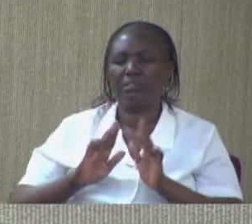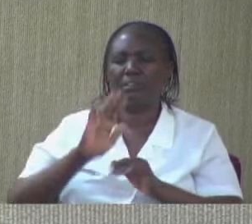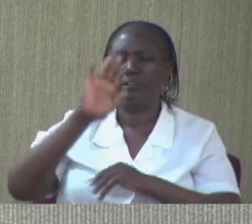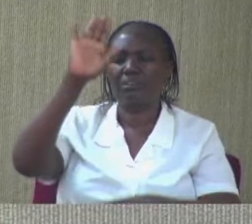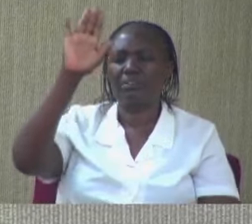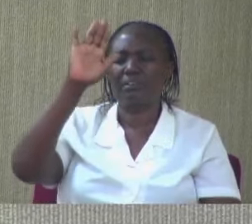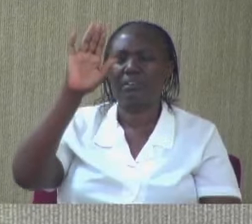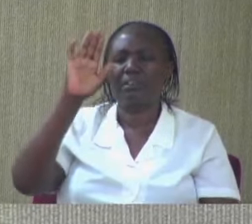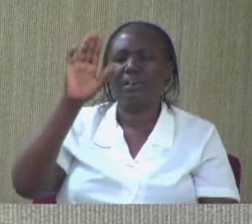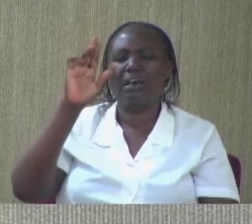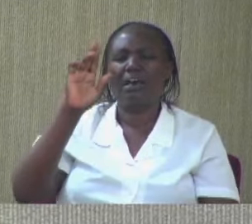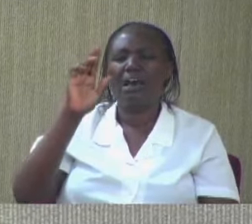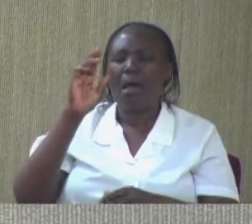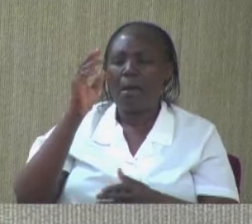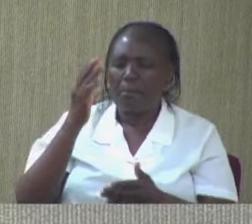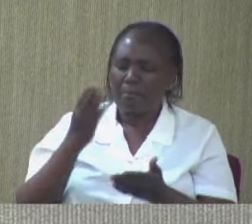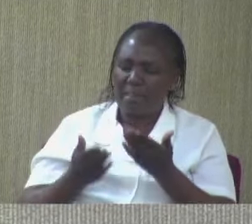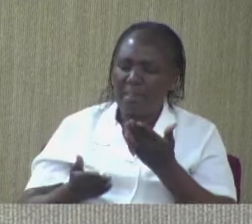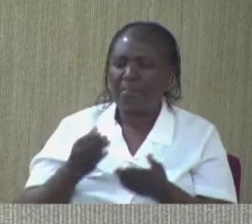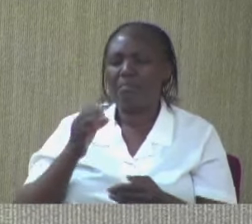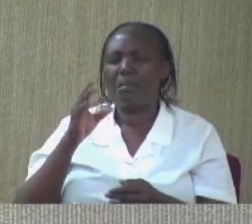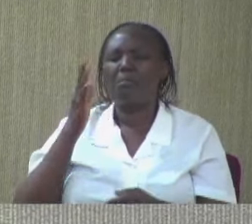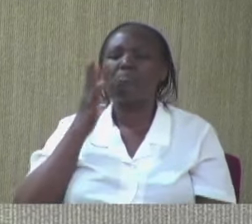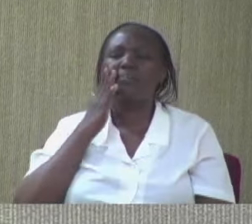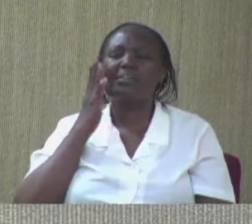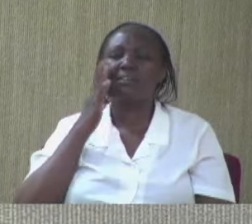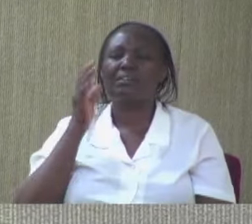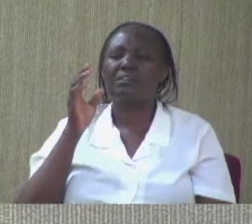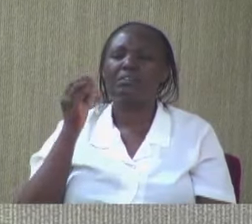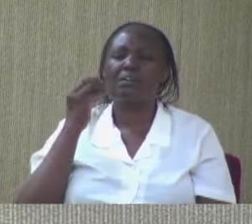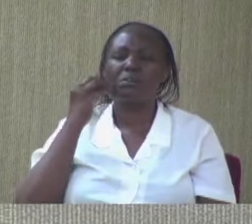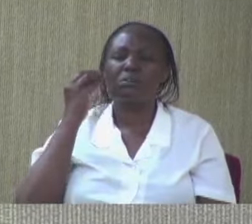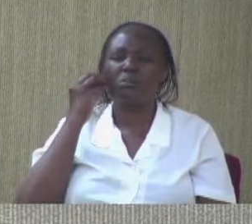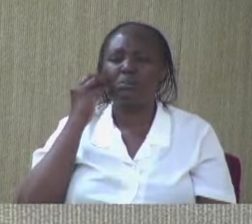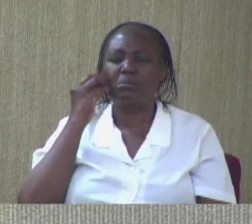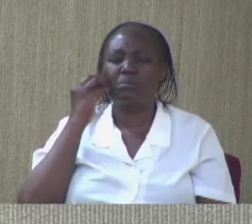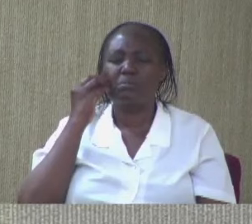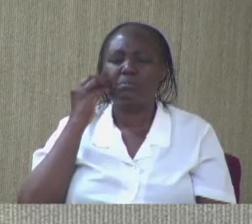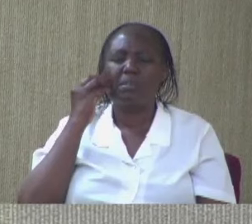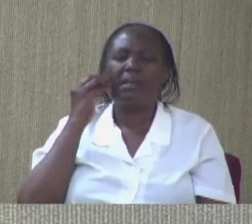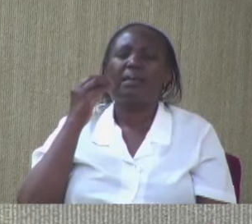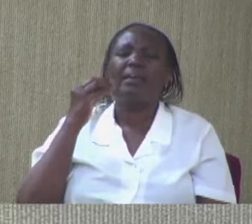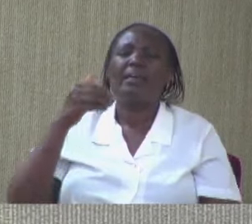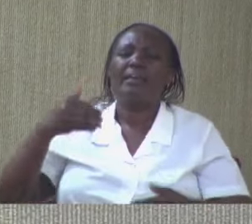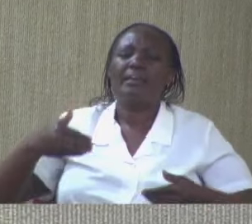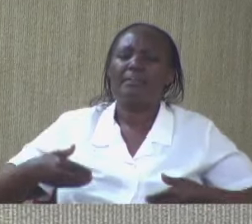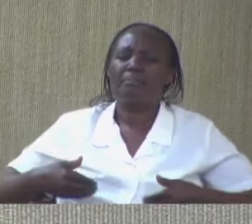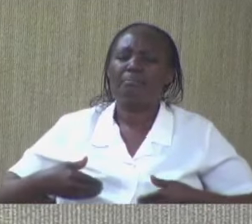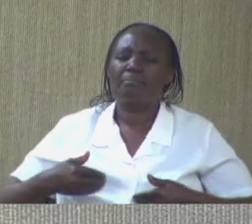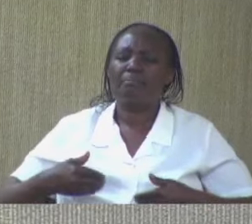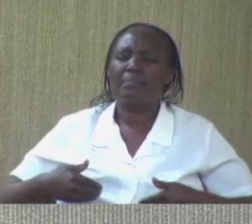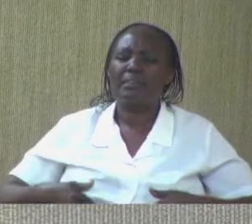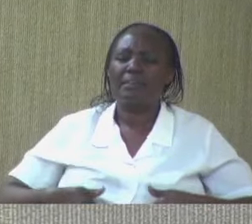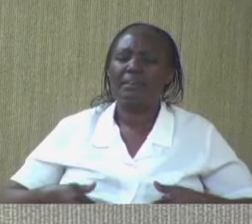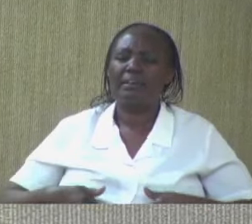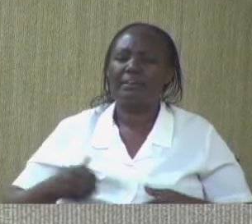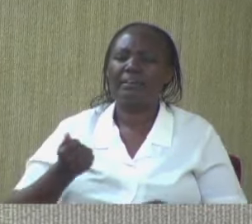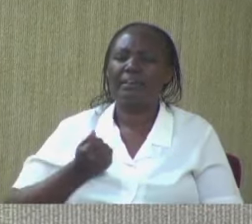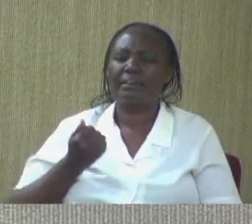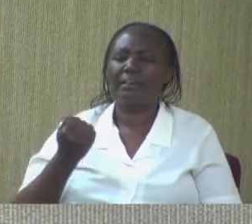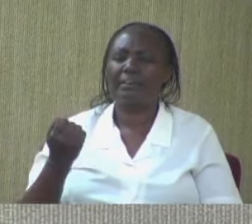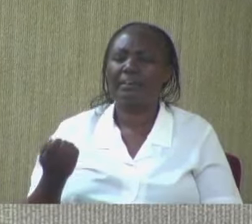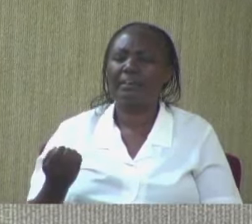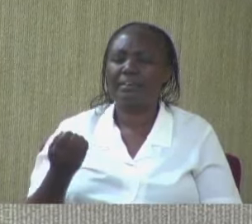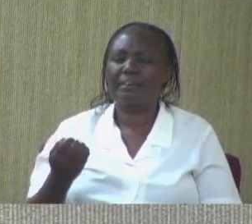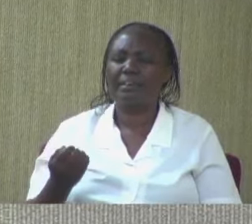is matters of our homes, letters to young lovers, healthful living,